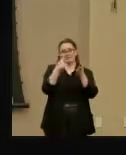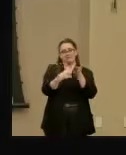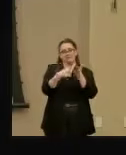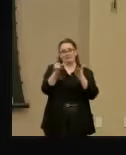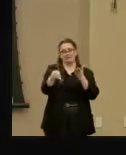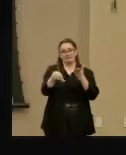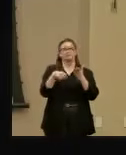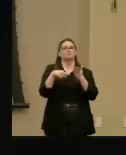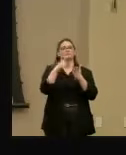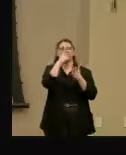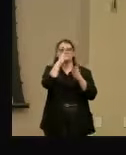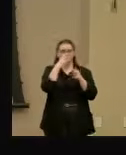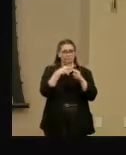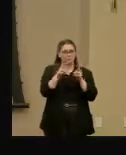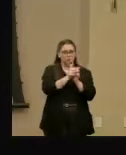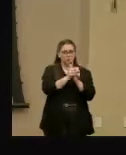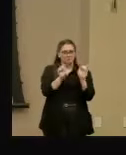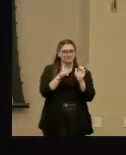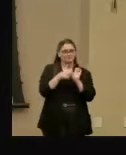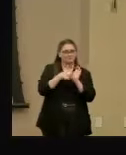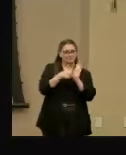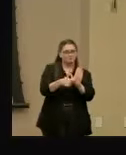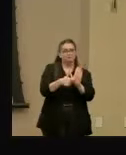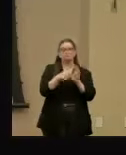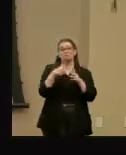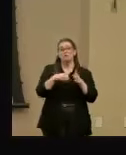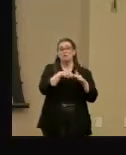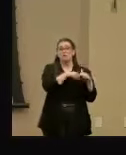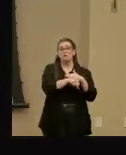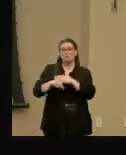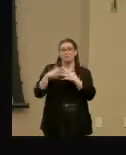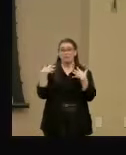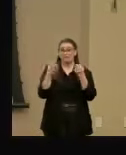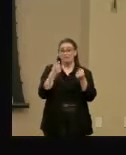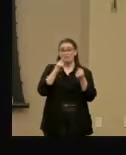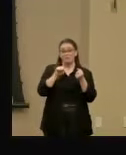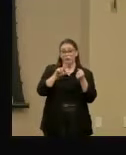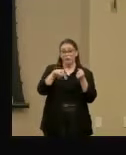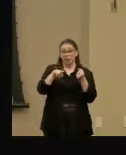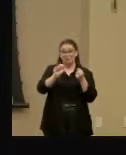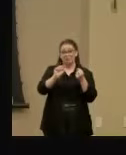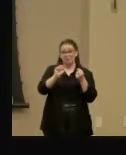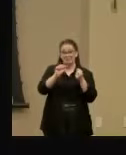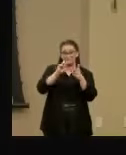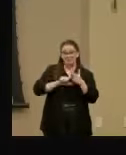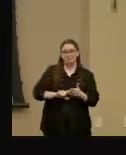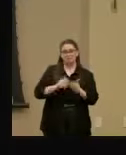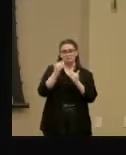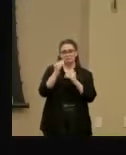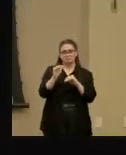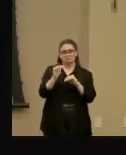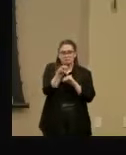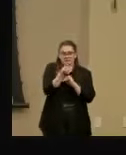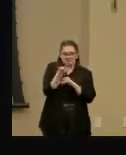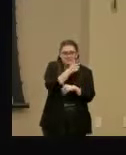Just a little bit of a disclaimer again, data on reproductive health in lupus is relatively limited, and it comes out only from a select